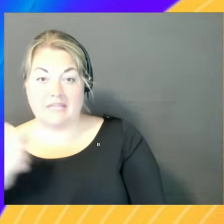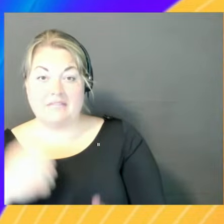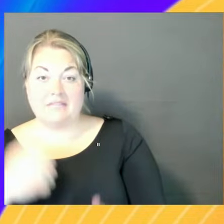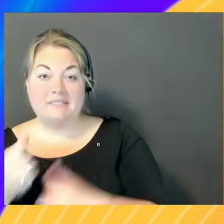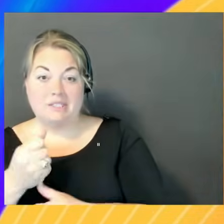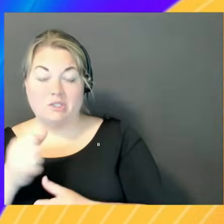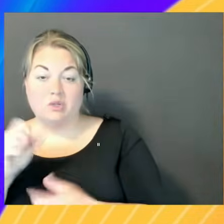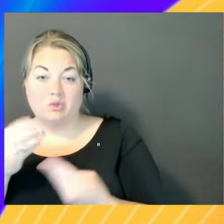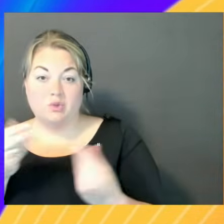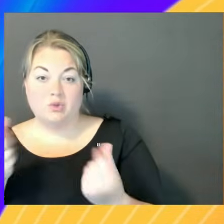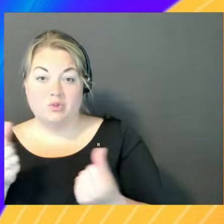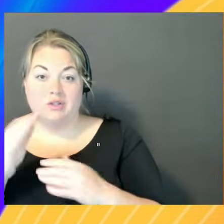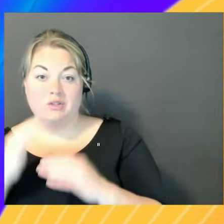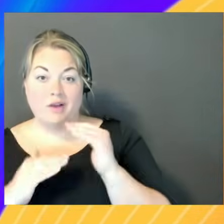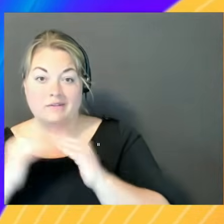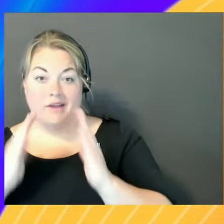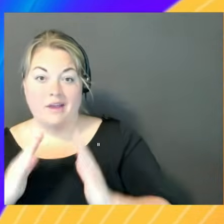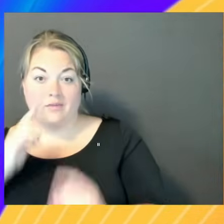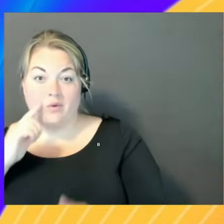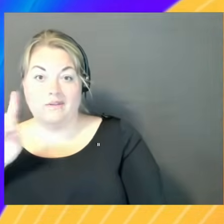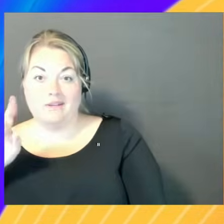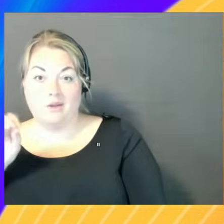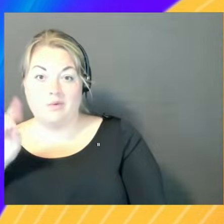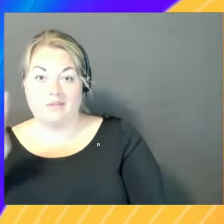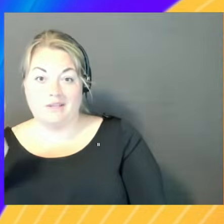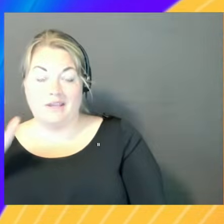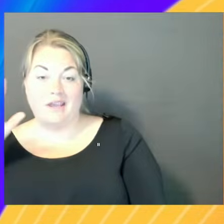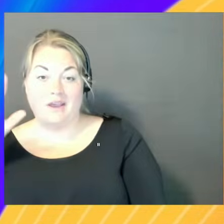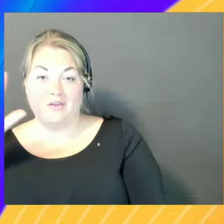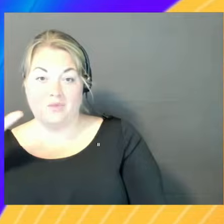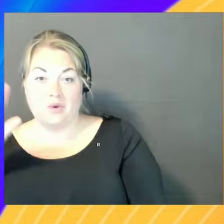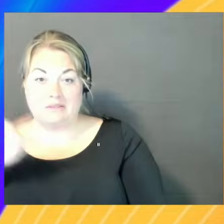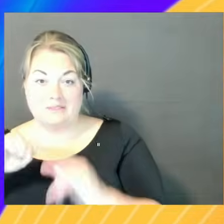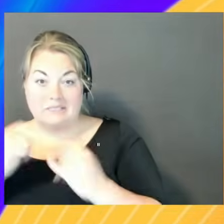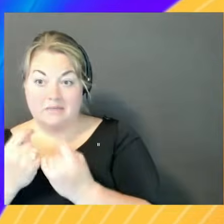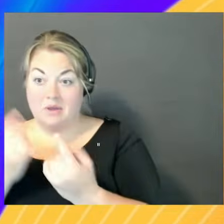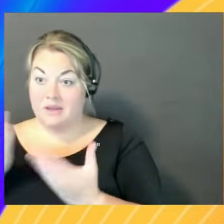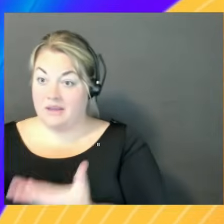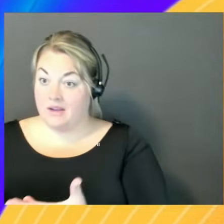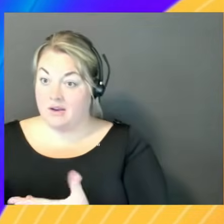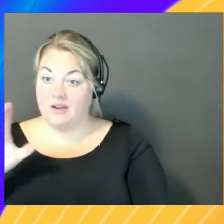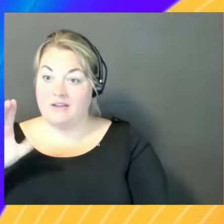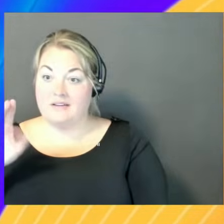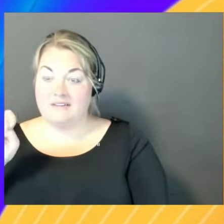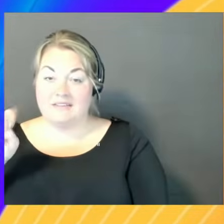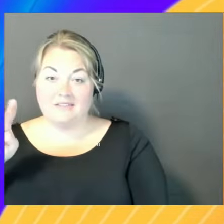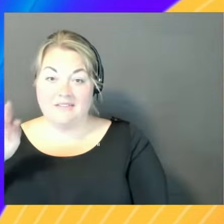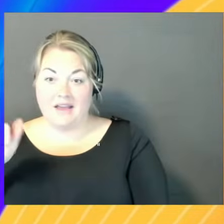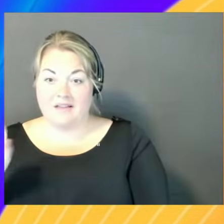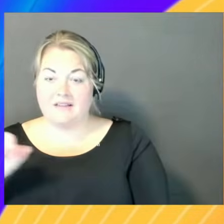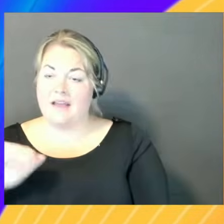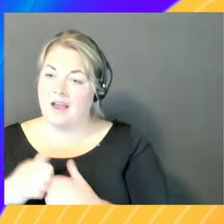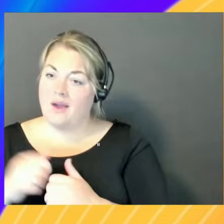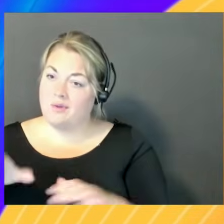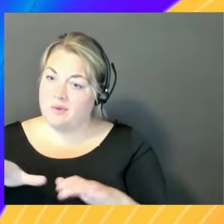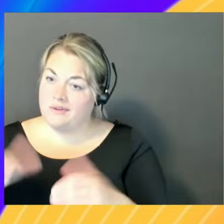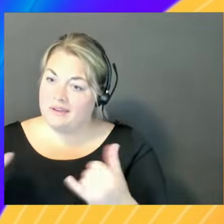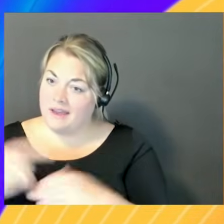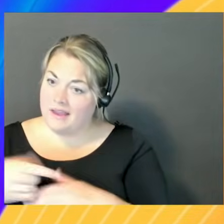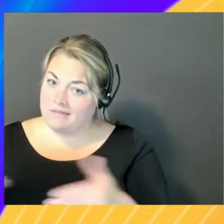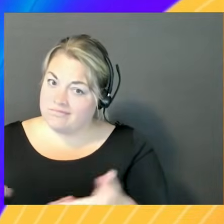our DoD Air Force team. And with me, my co-host Nivas. How are you doing today? And go ahead and introduce yourself.